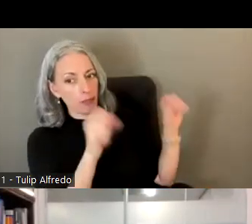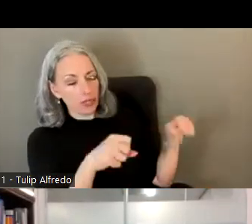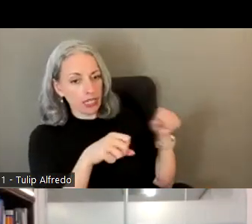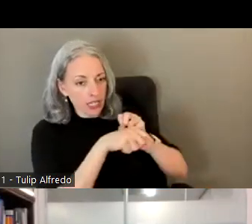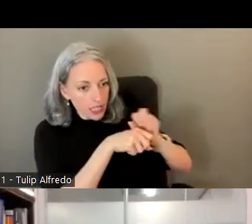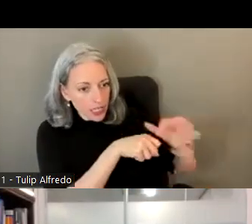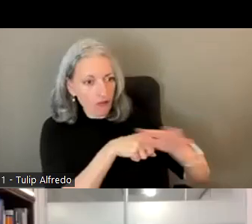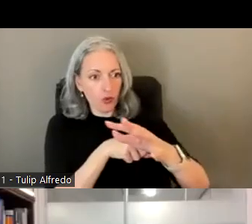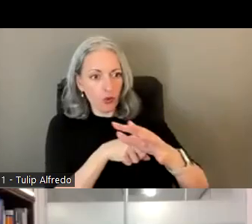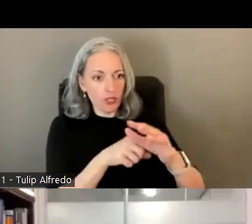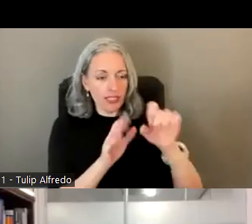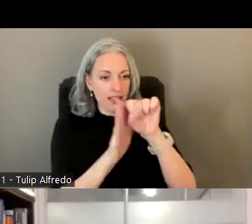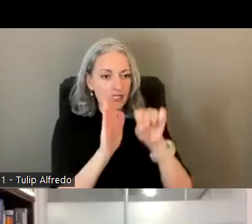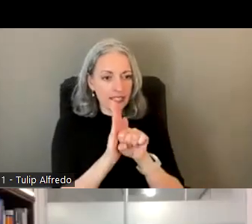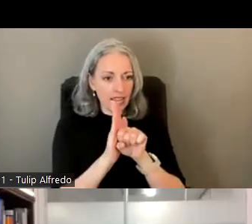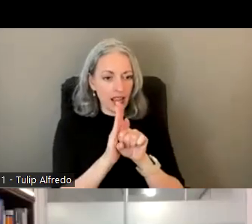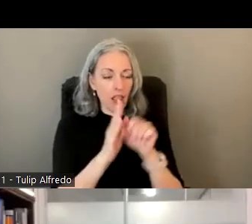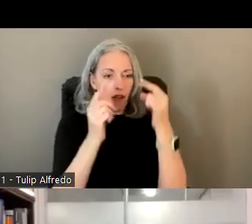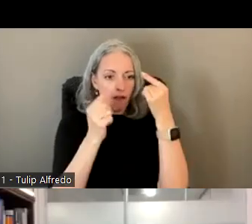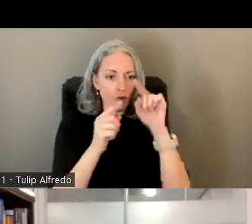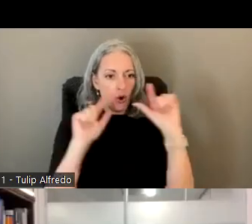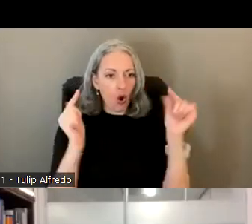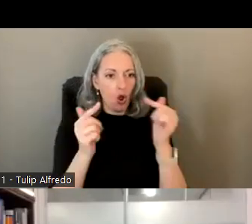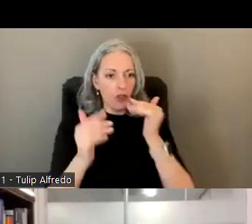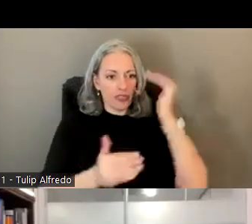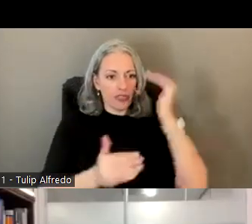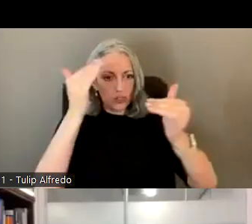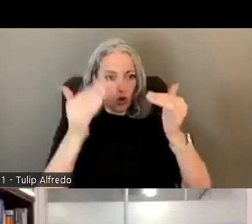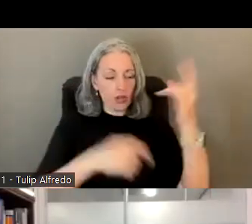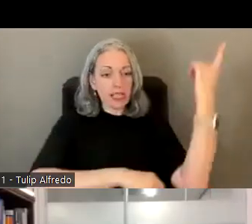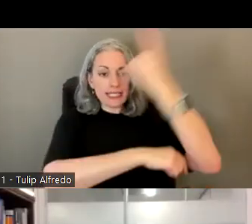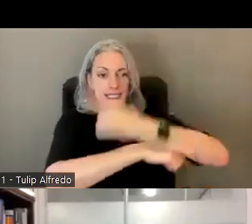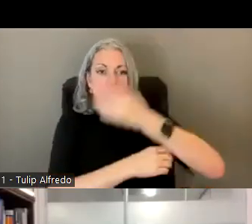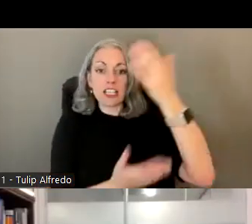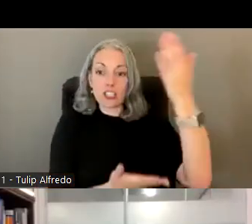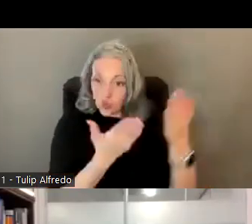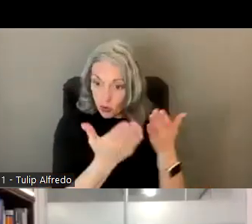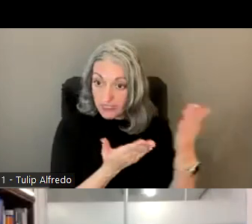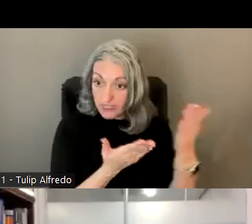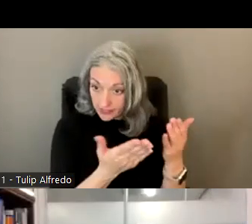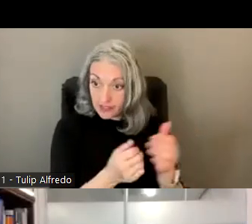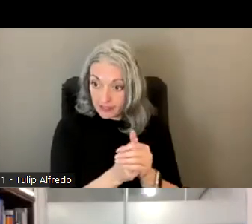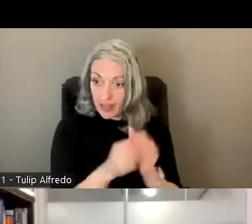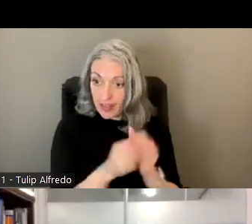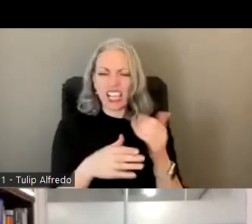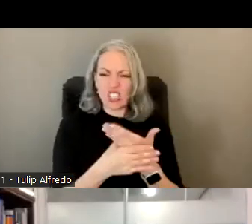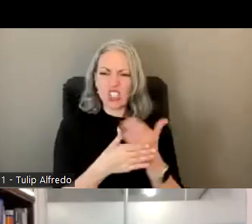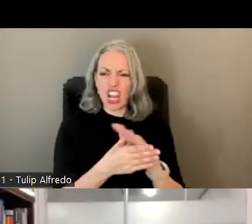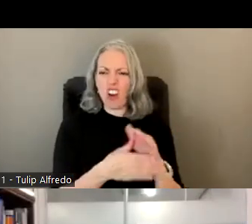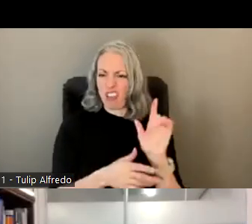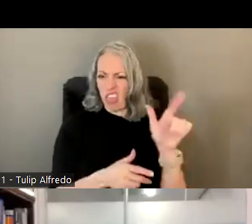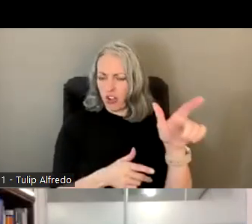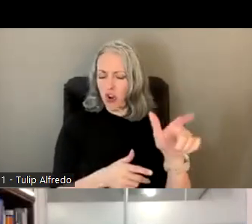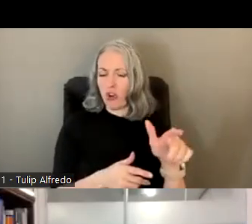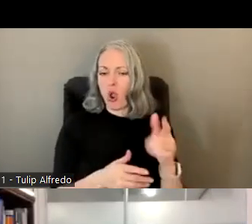all adult day services because of the work we've done this year. And we could share that later with the committee if there was an opportunity about